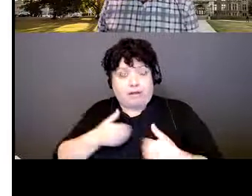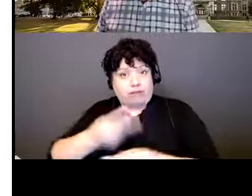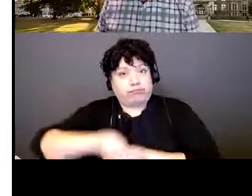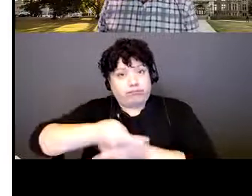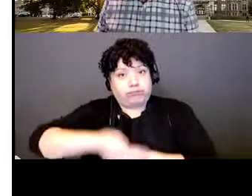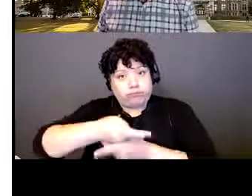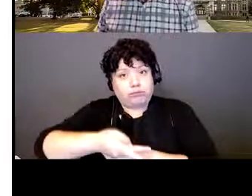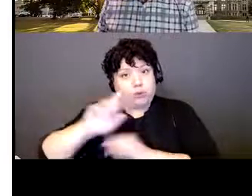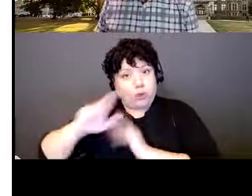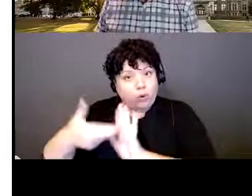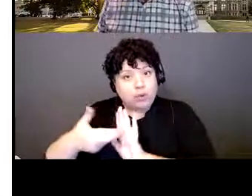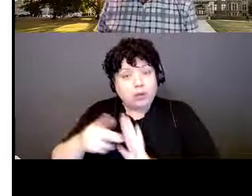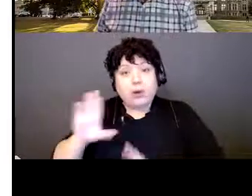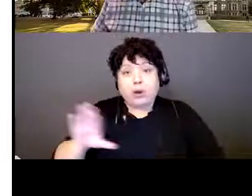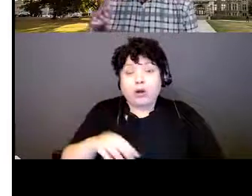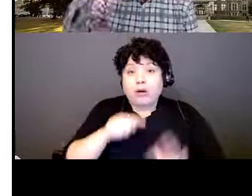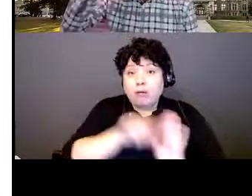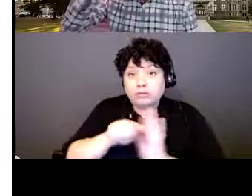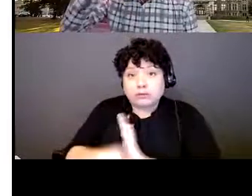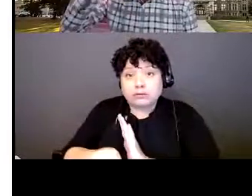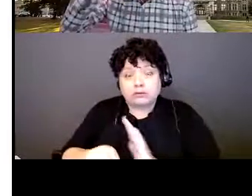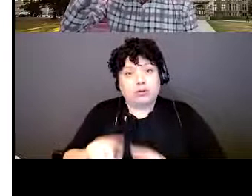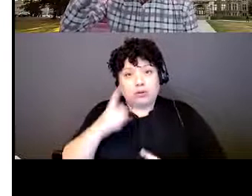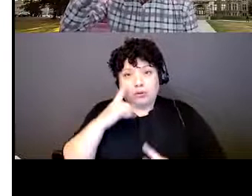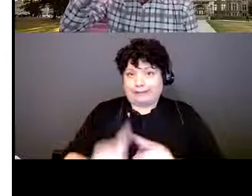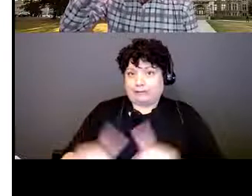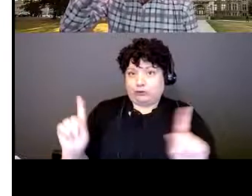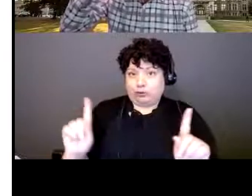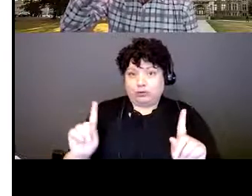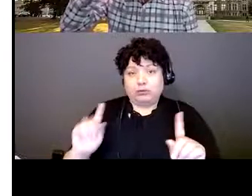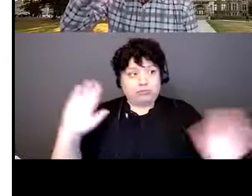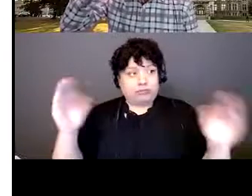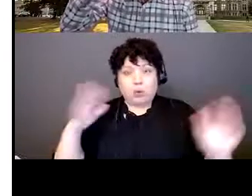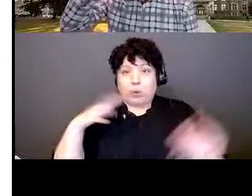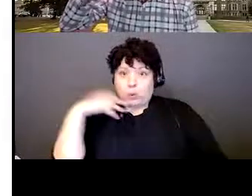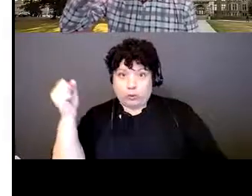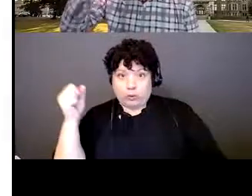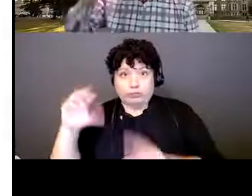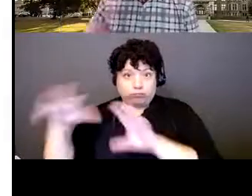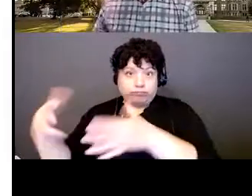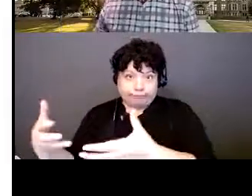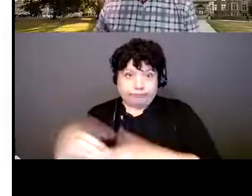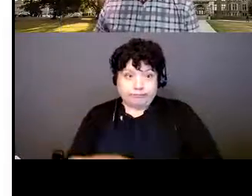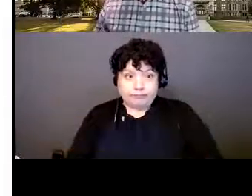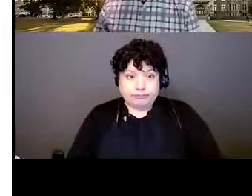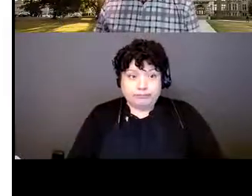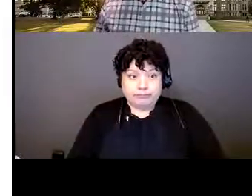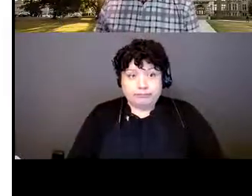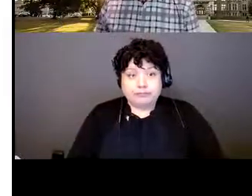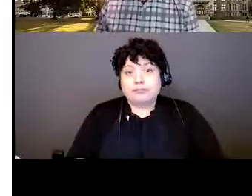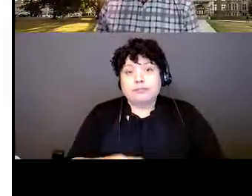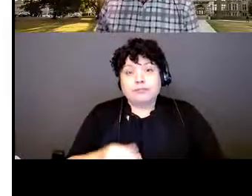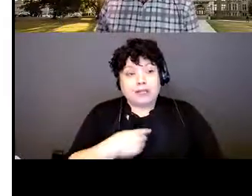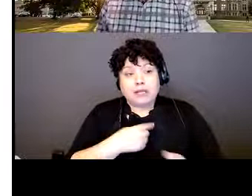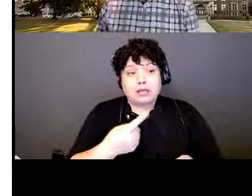So homicide is very different with the older age group. Next slide. I won't spend a lot of time